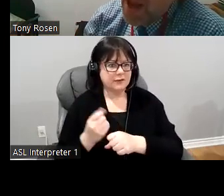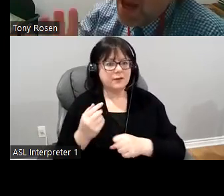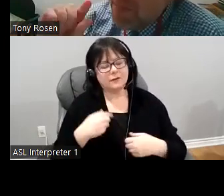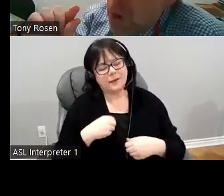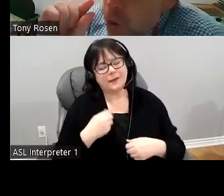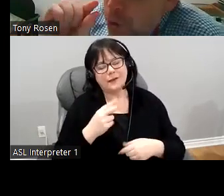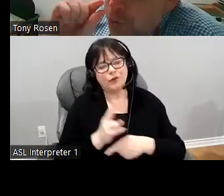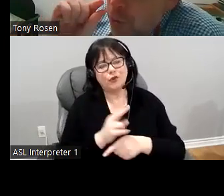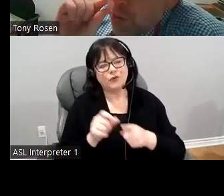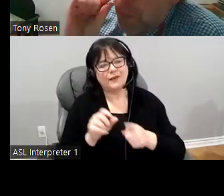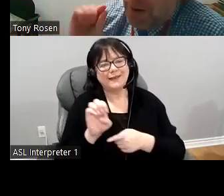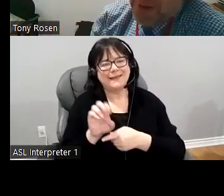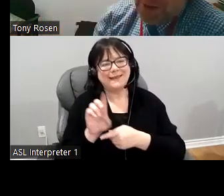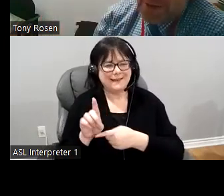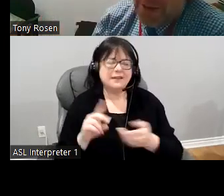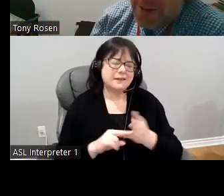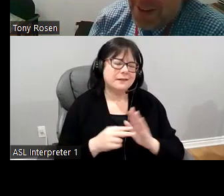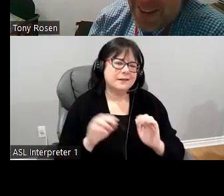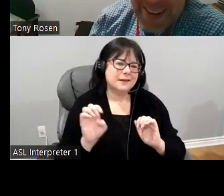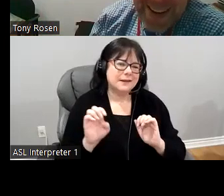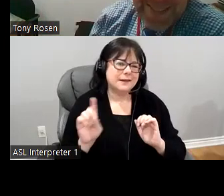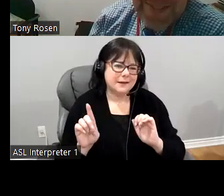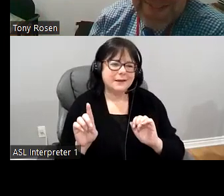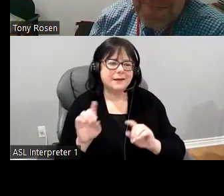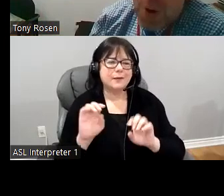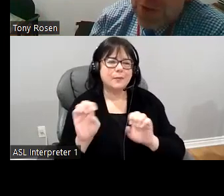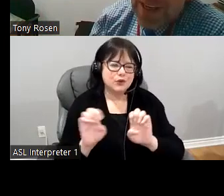frequently. Emerge department,